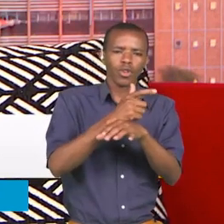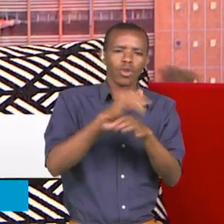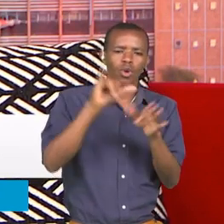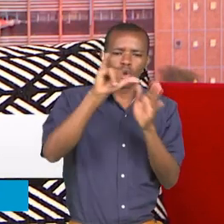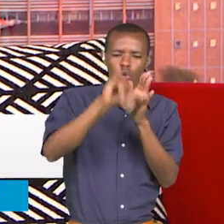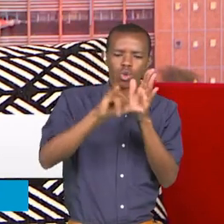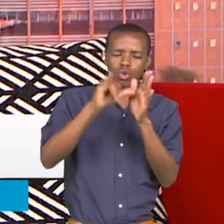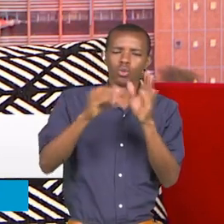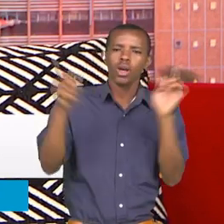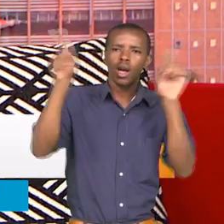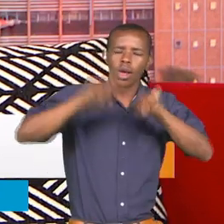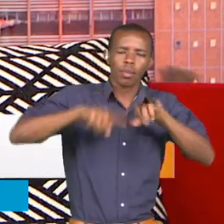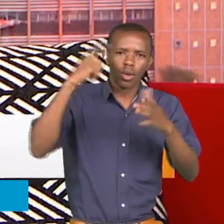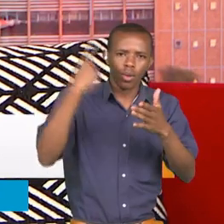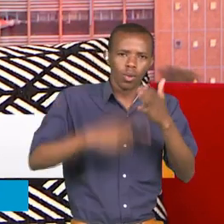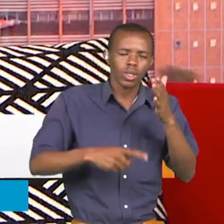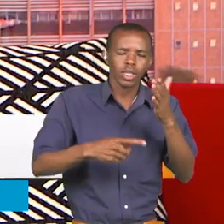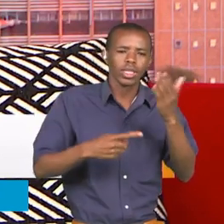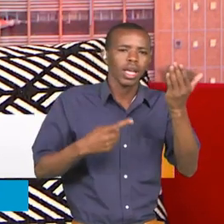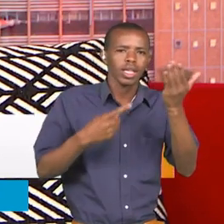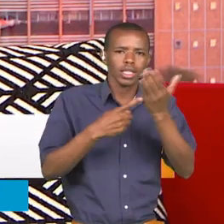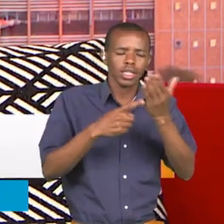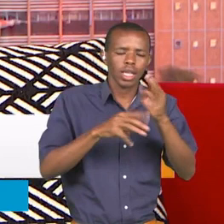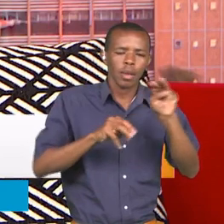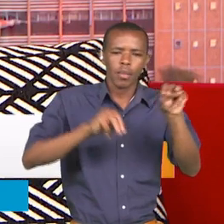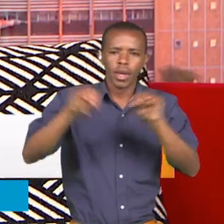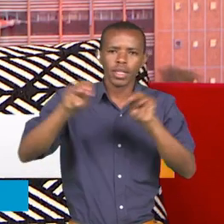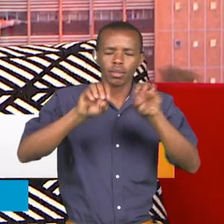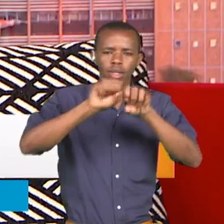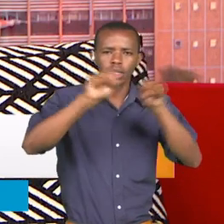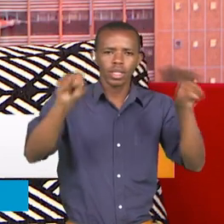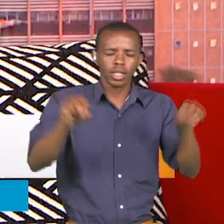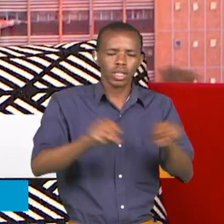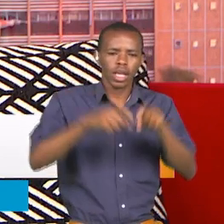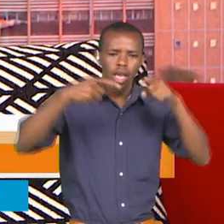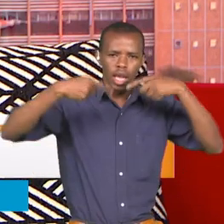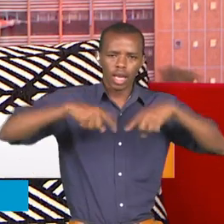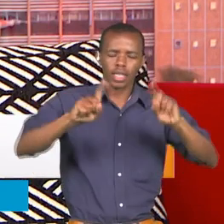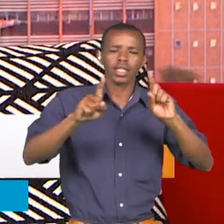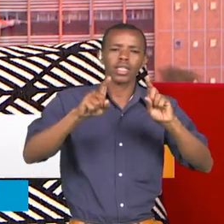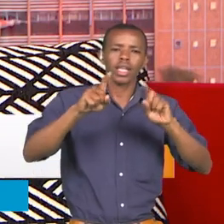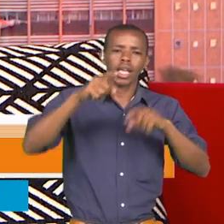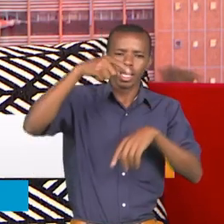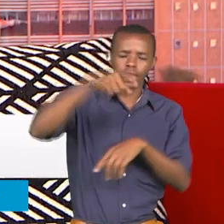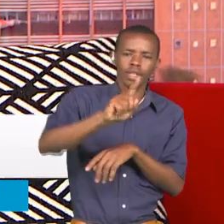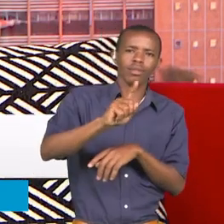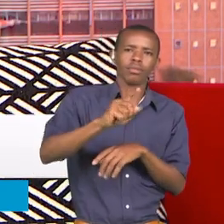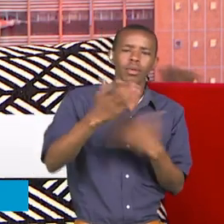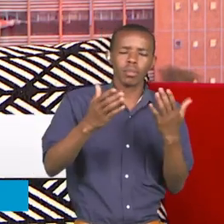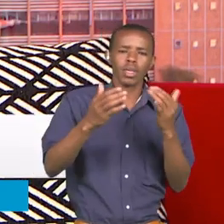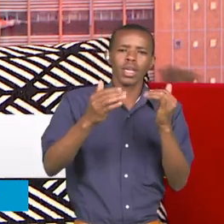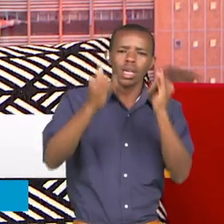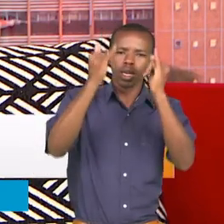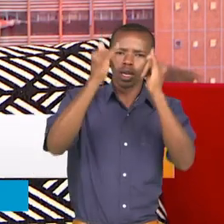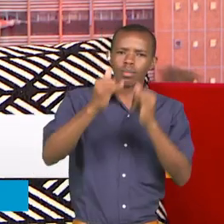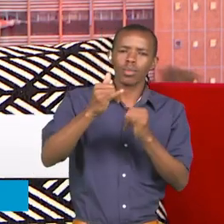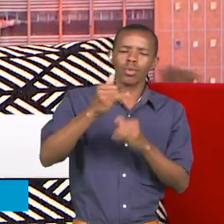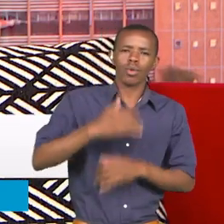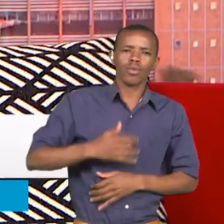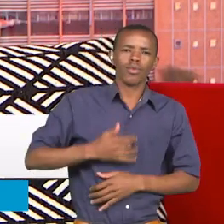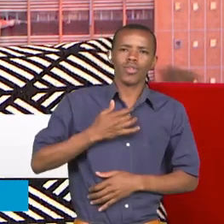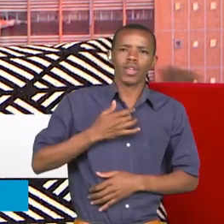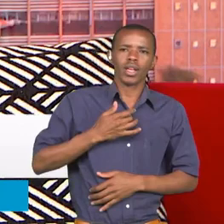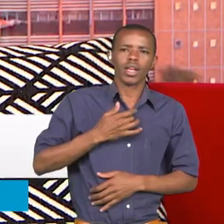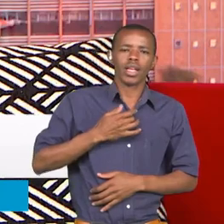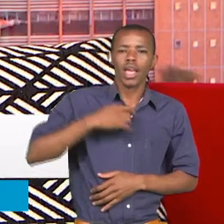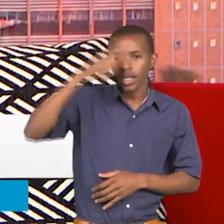YouTube has a digital rights management system that allows an automatic, like if someone feels that his intellectual property right is